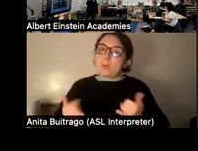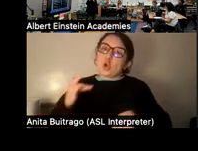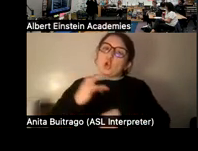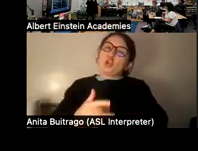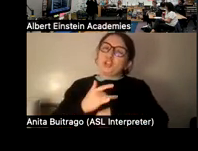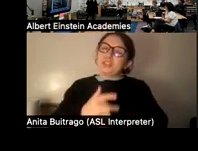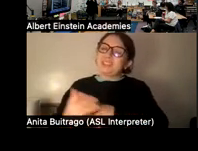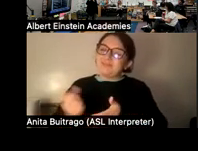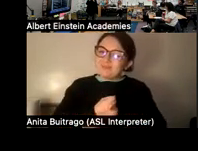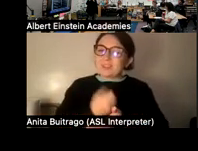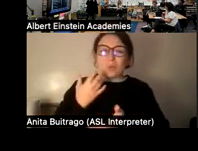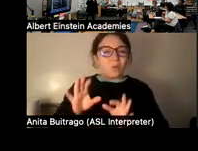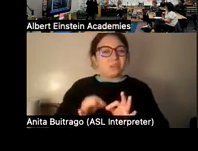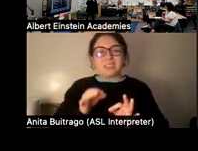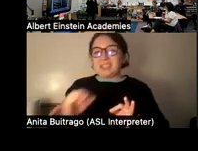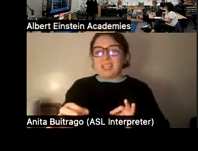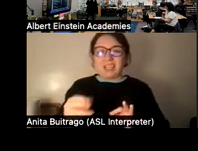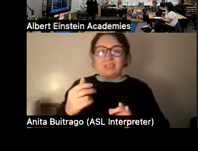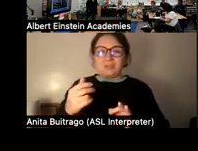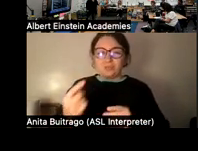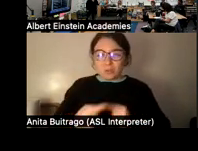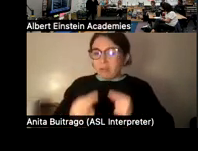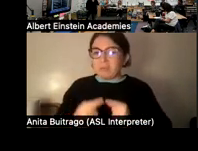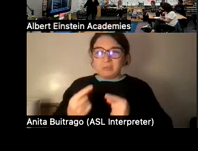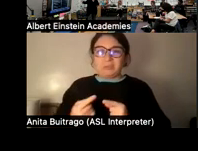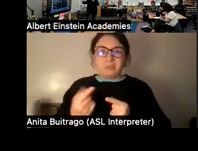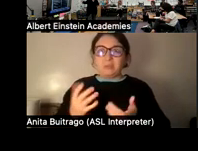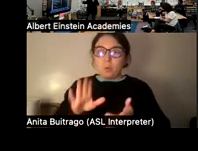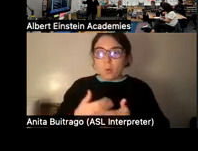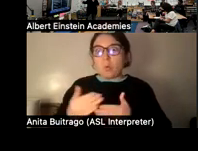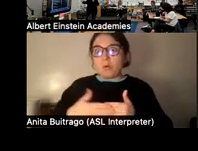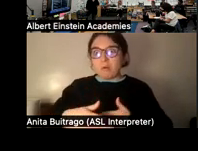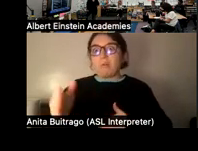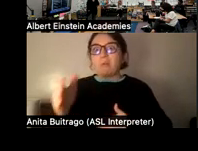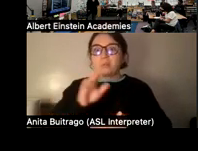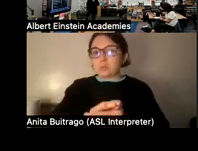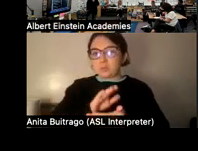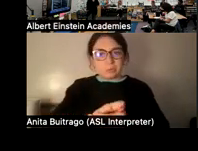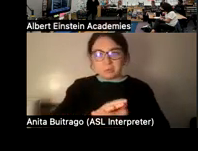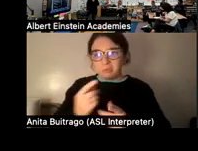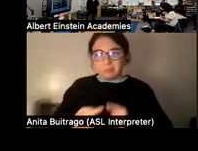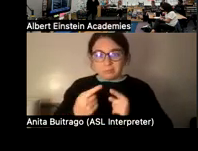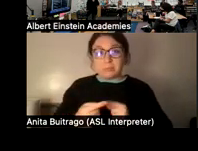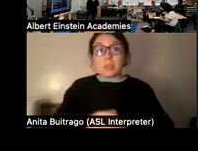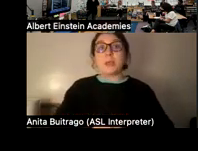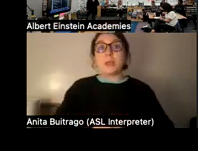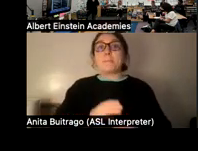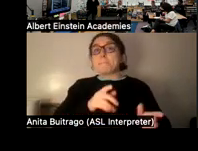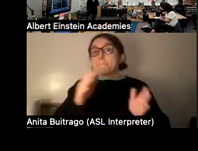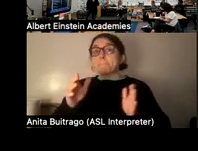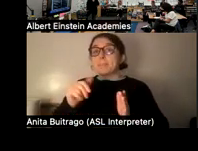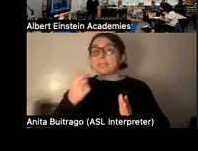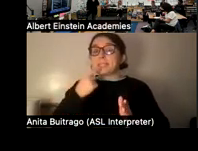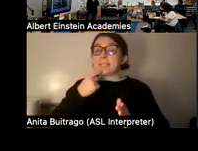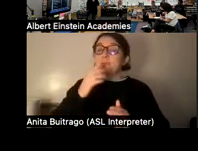do not want kids who are having to struggle throughout their whole school career. This other research says it takes 4 times as long